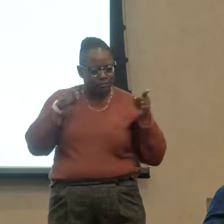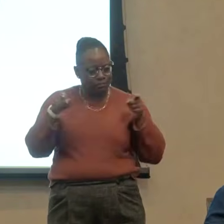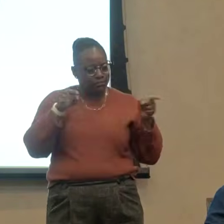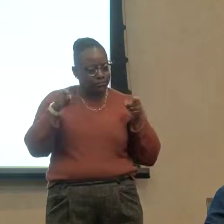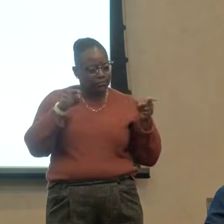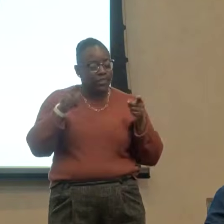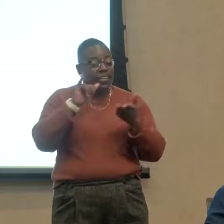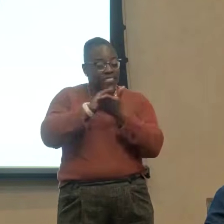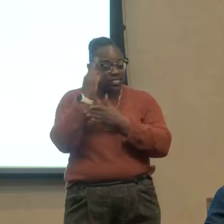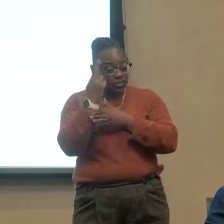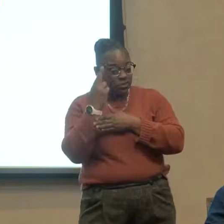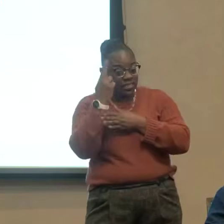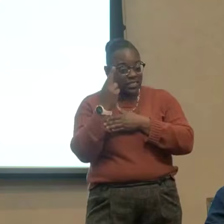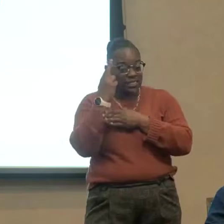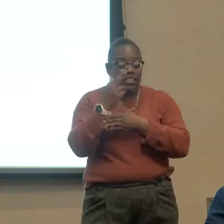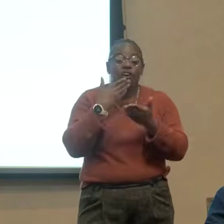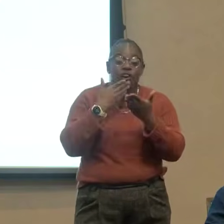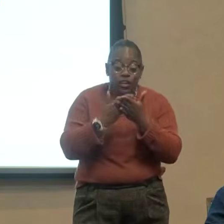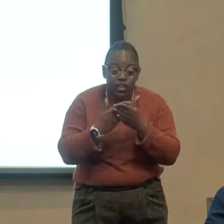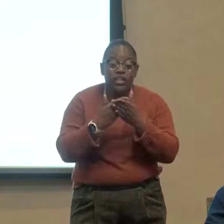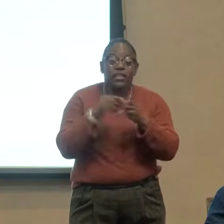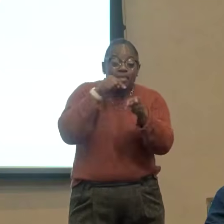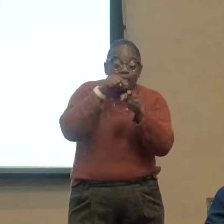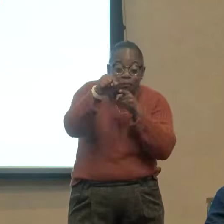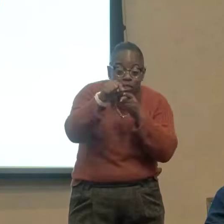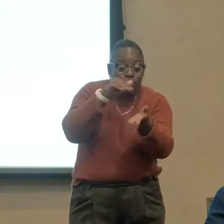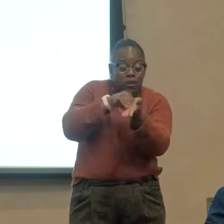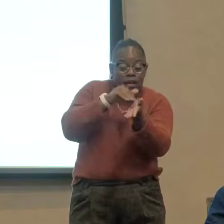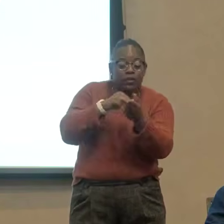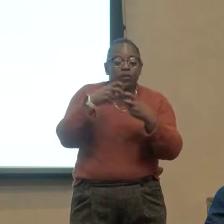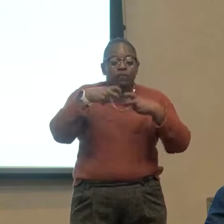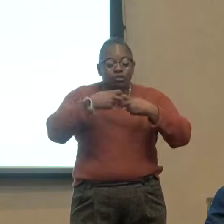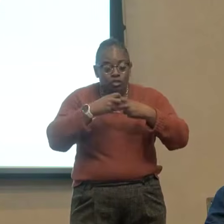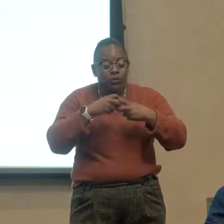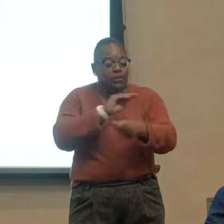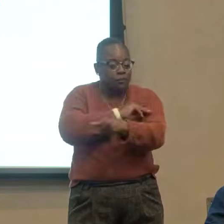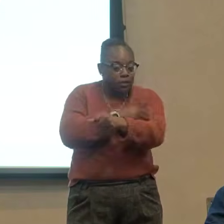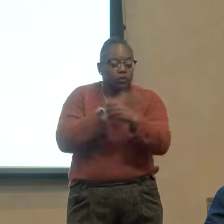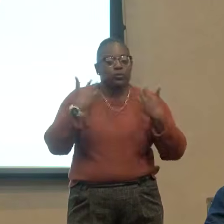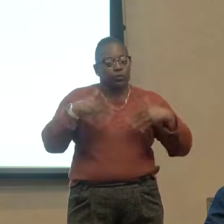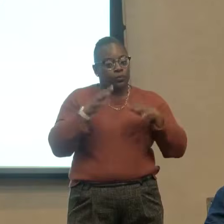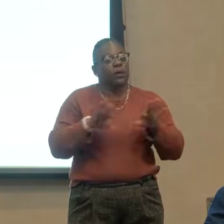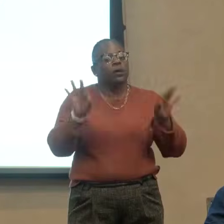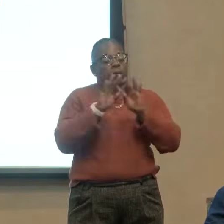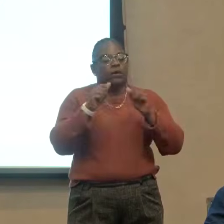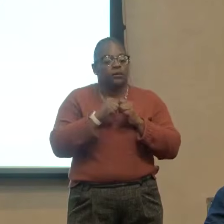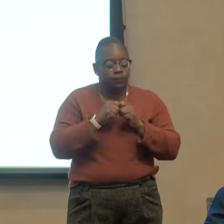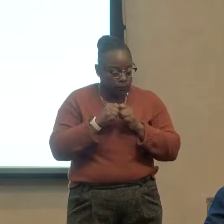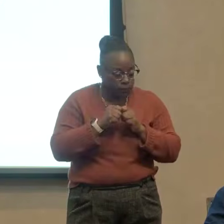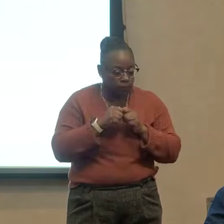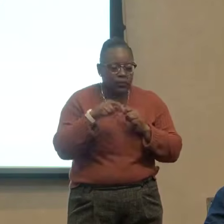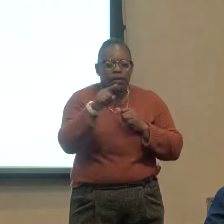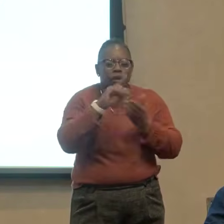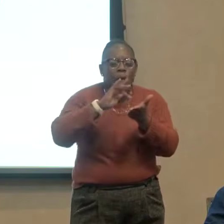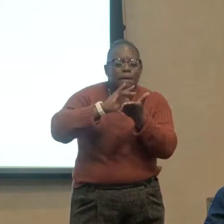that's why a good rheumatologist is important. What are the drugs that are good for purple hands and